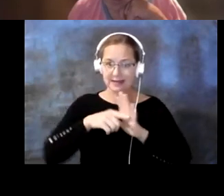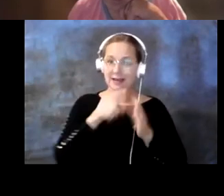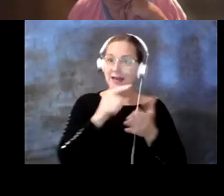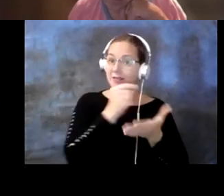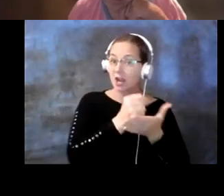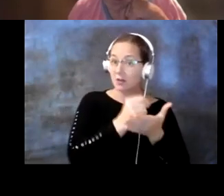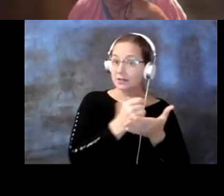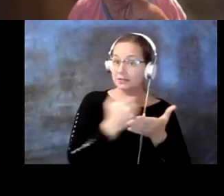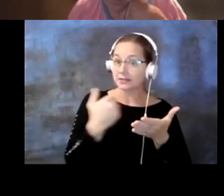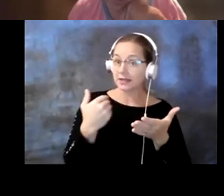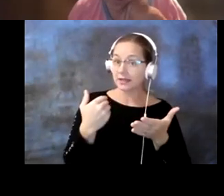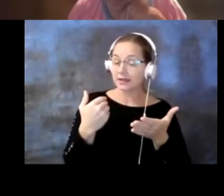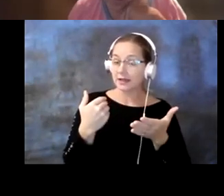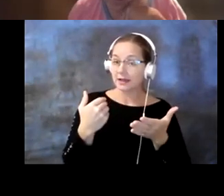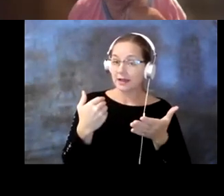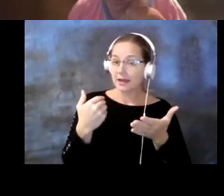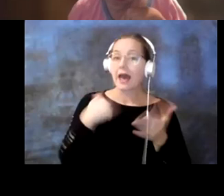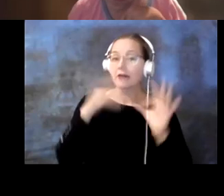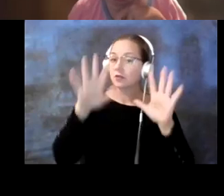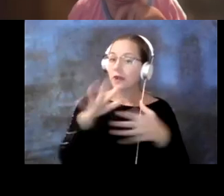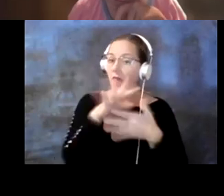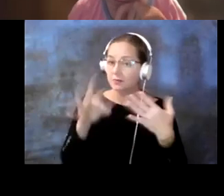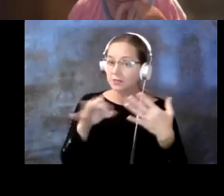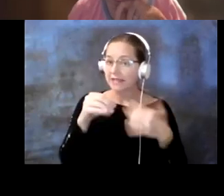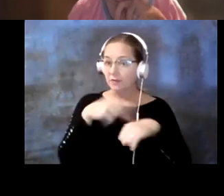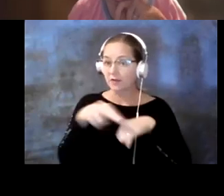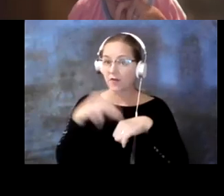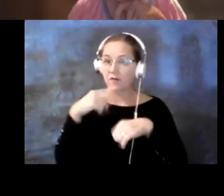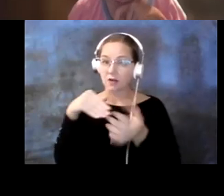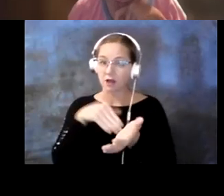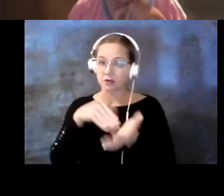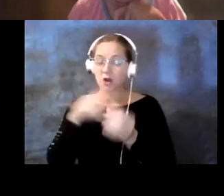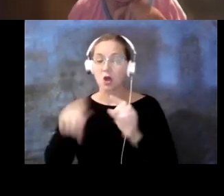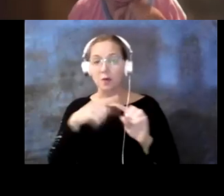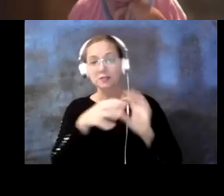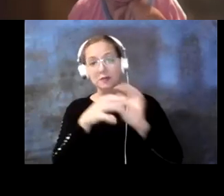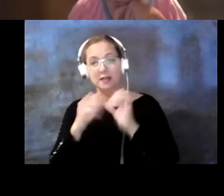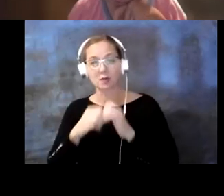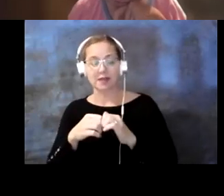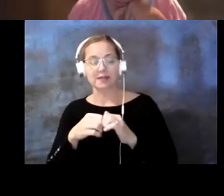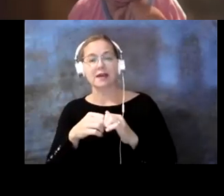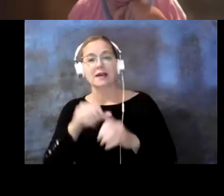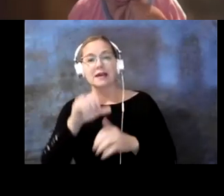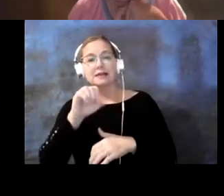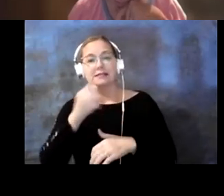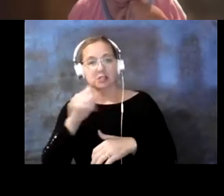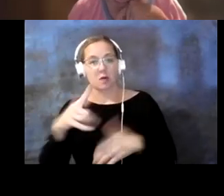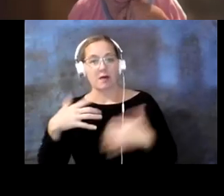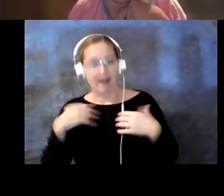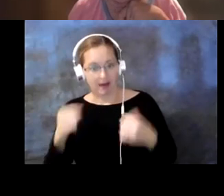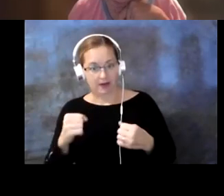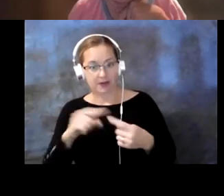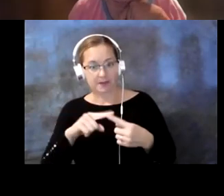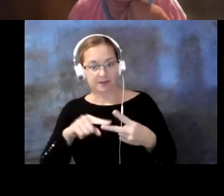if you have access to them, they have great options and referrals for doctors when it comes to sexual health and queer identity